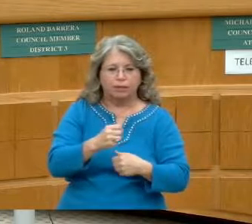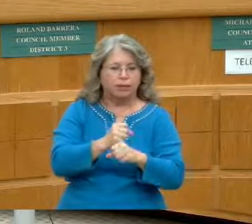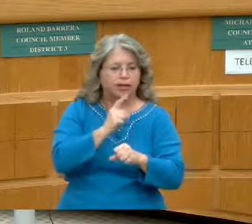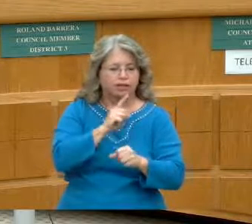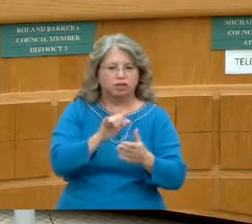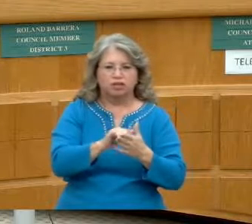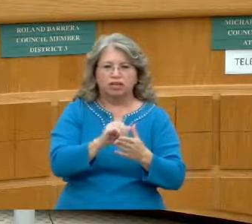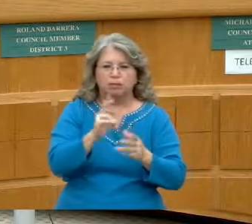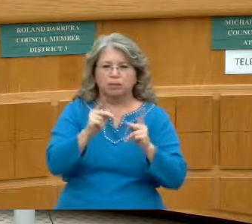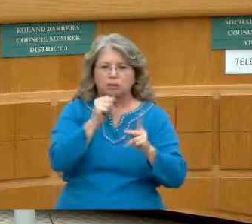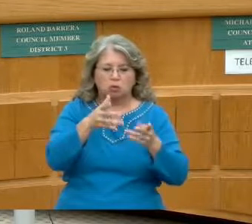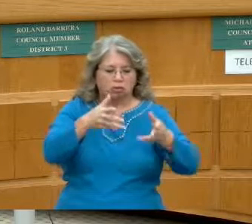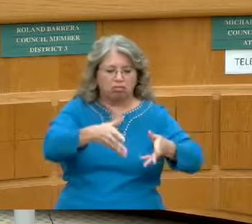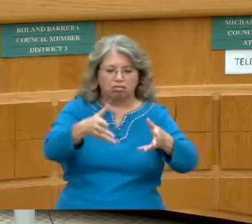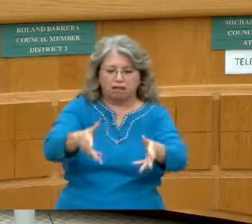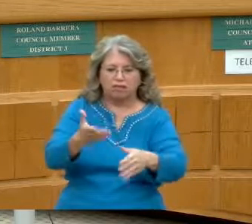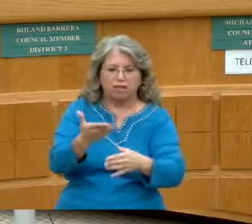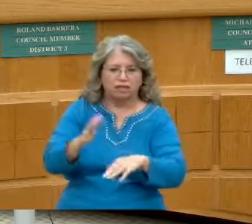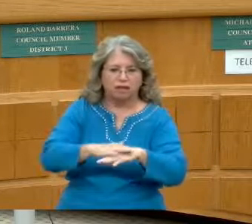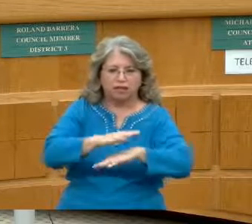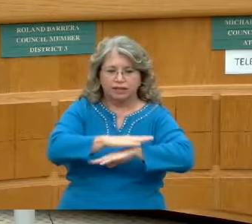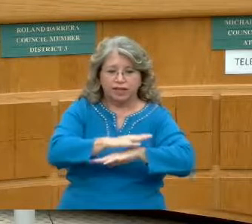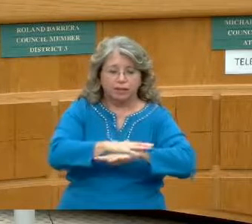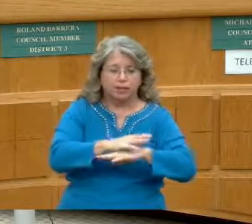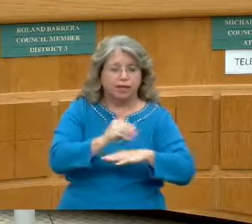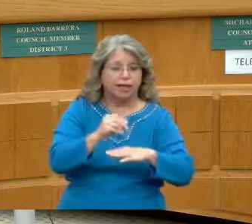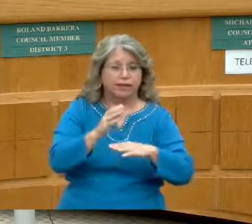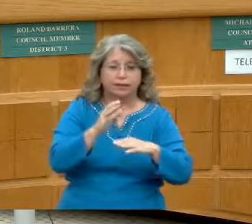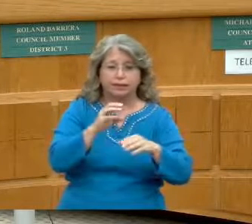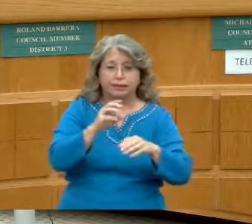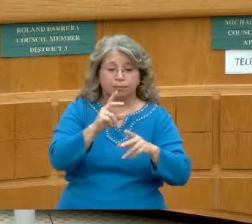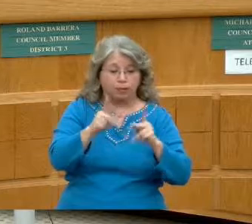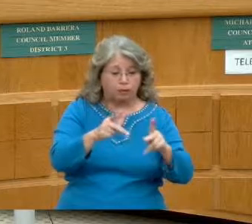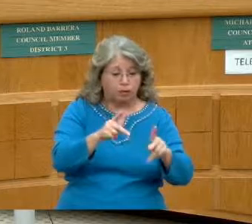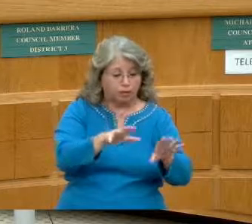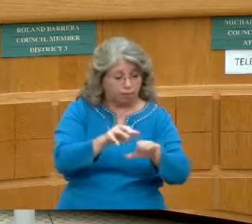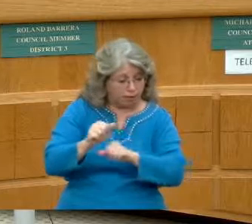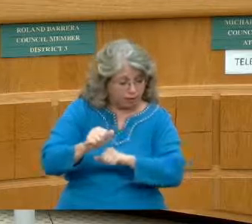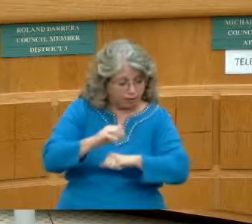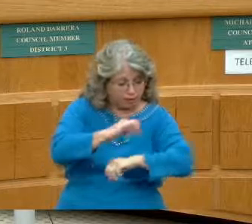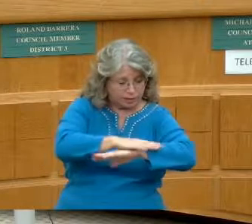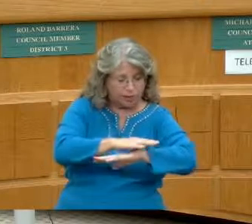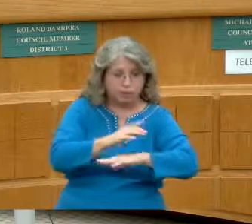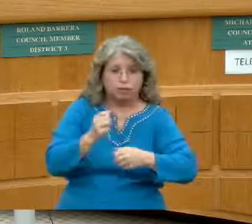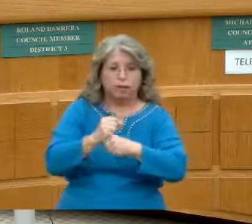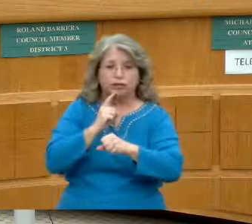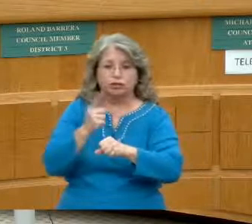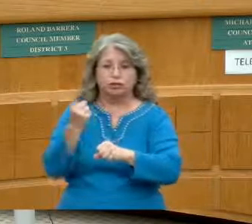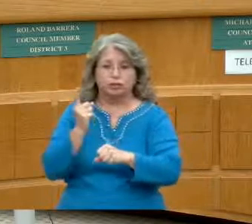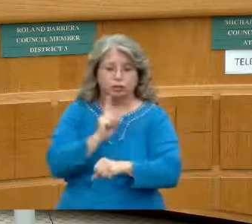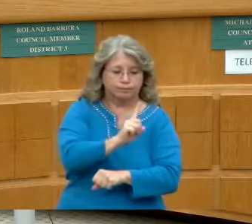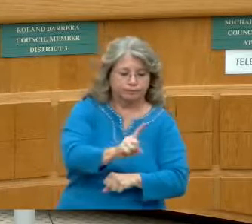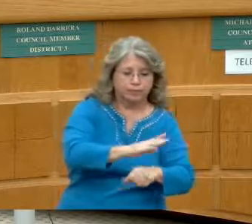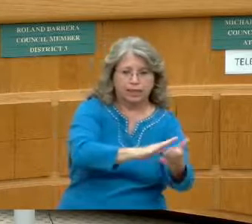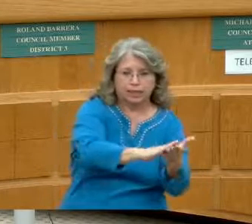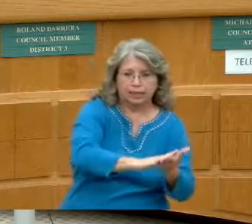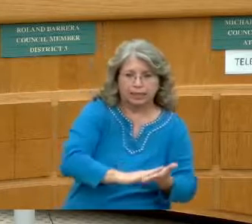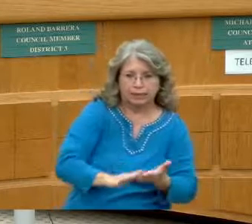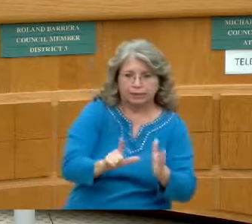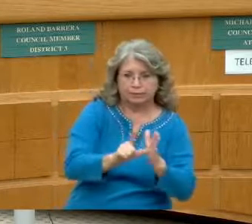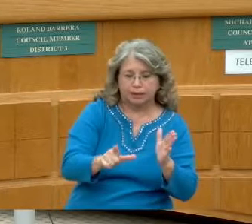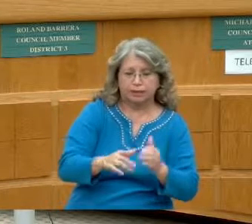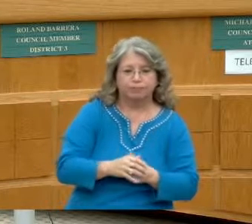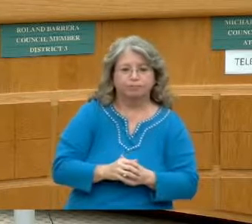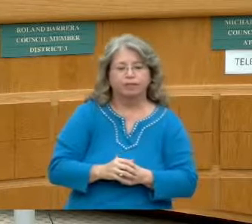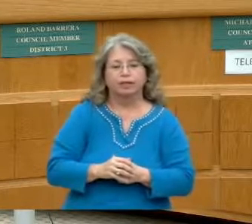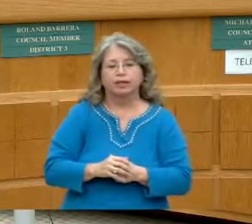are left on the tables between customer uses. And when we apply all of these rules, they're going to make us all safe, but guess what's going to happen? That food